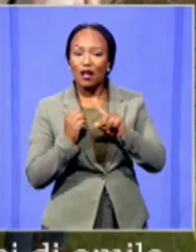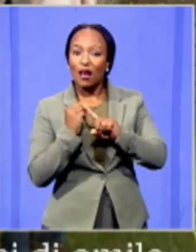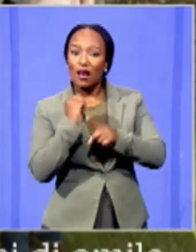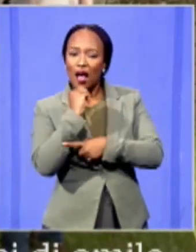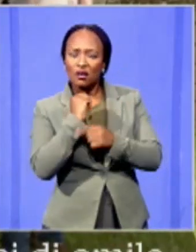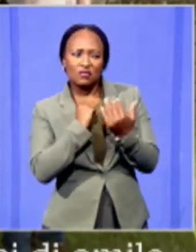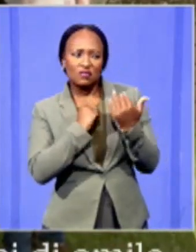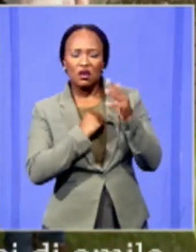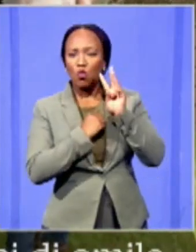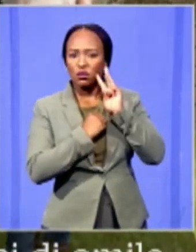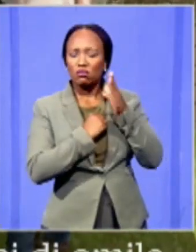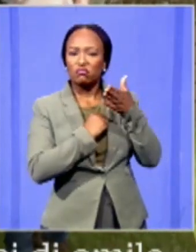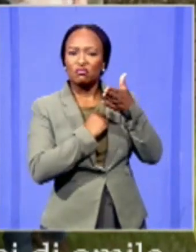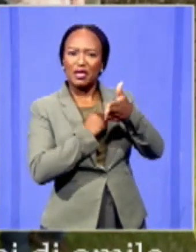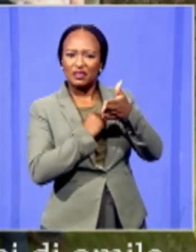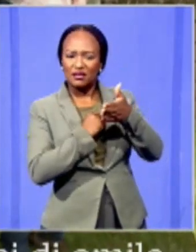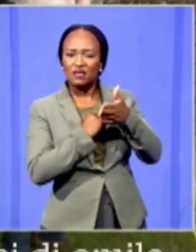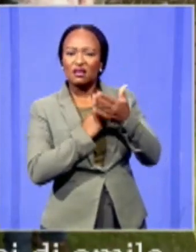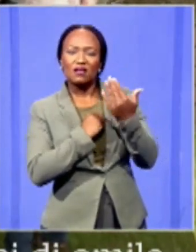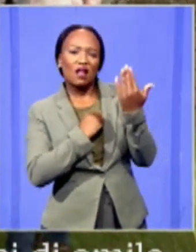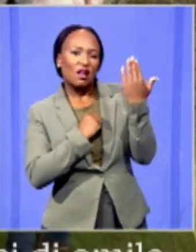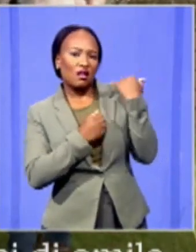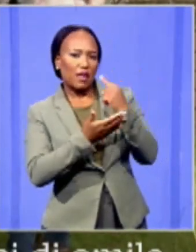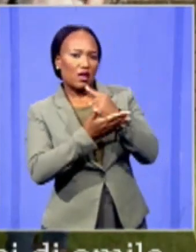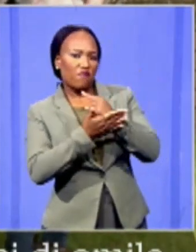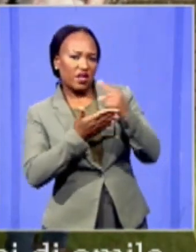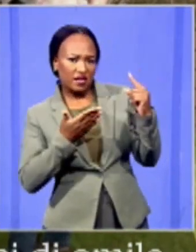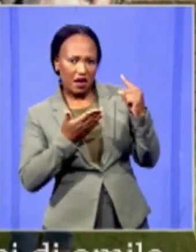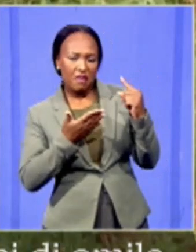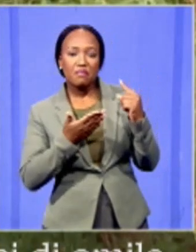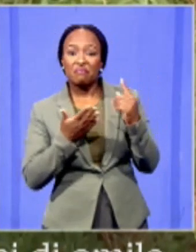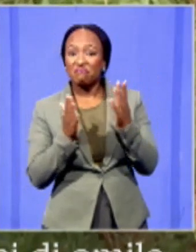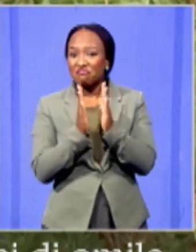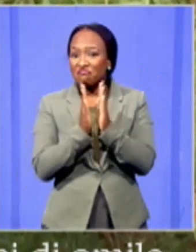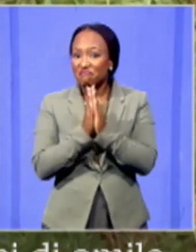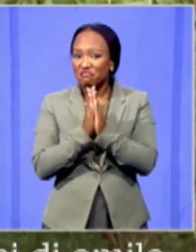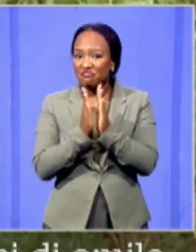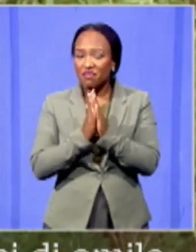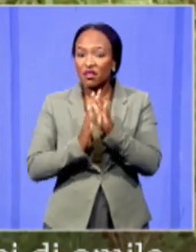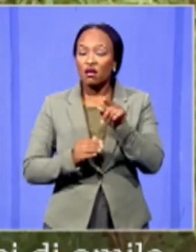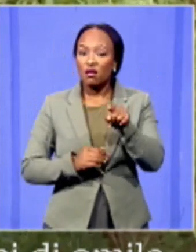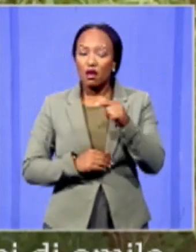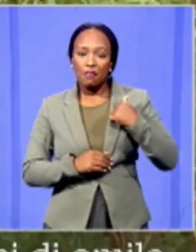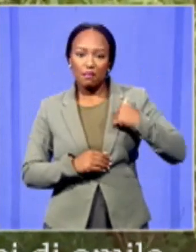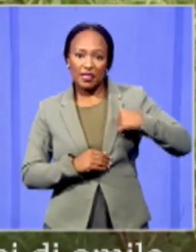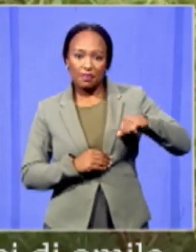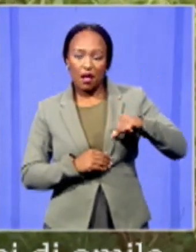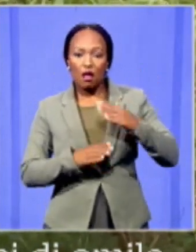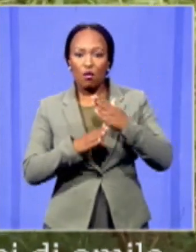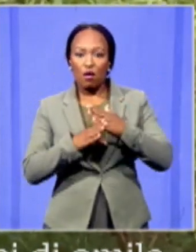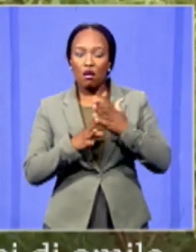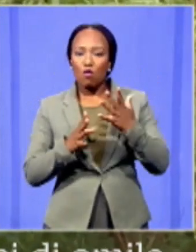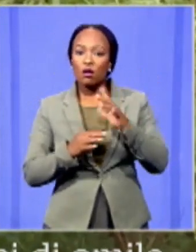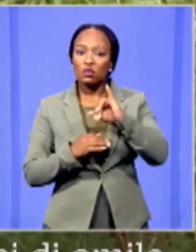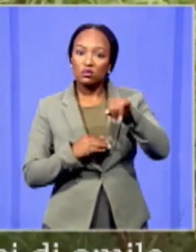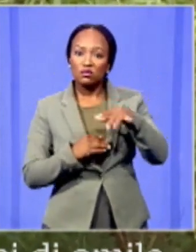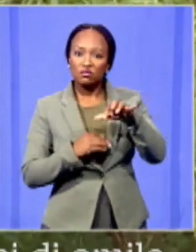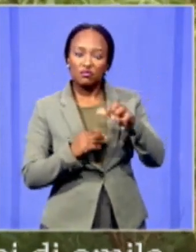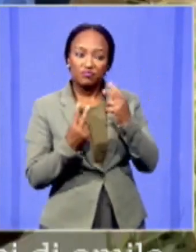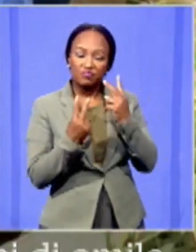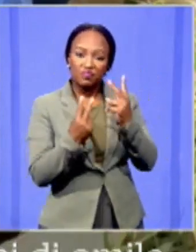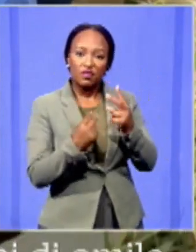bona di tšwa metsi e be le bekeng ya go feta. Ba ipileditše go bahlankedi ba Masepala wa Johannesburg bao ba bego ba etetše letamo la